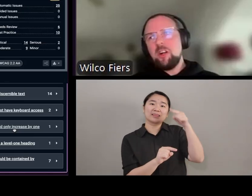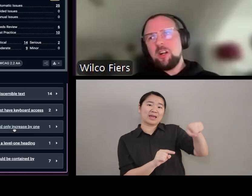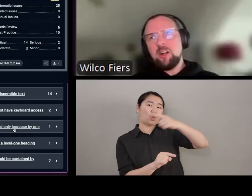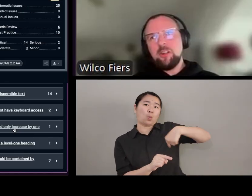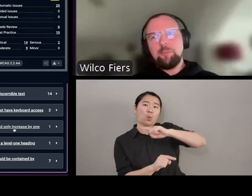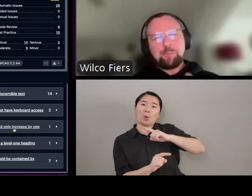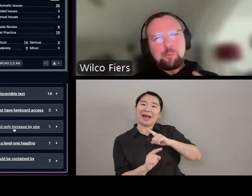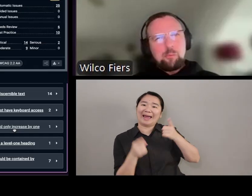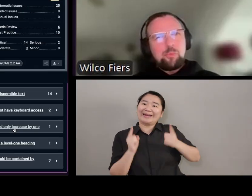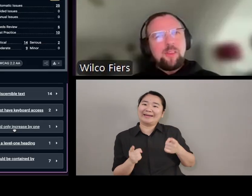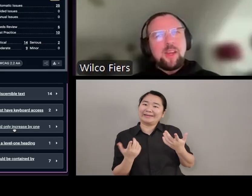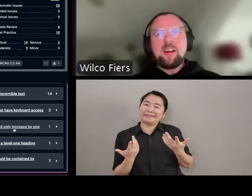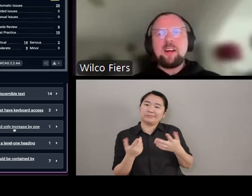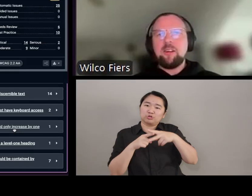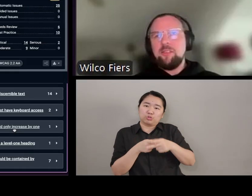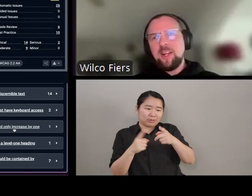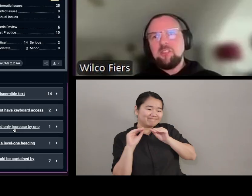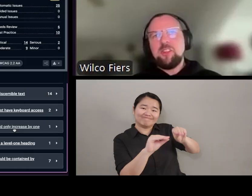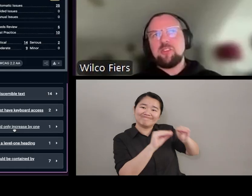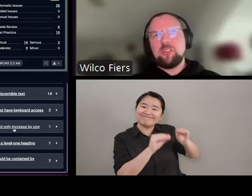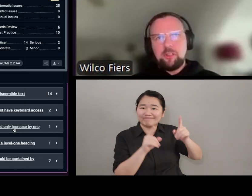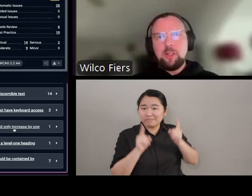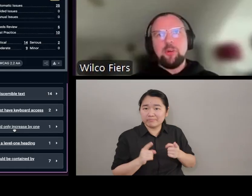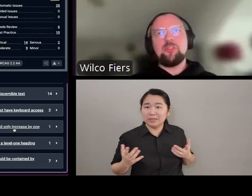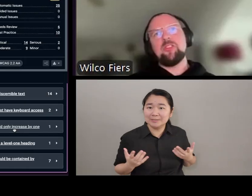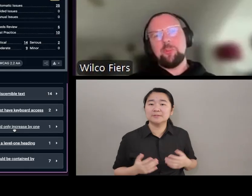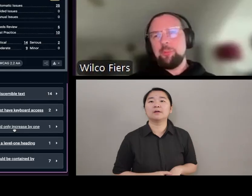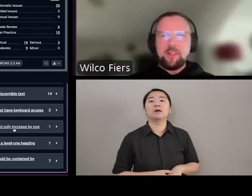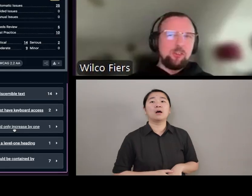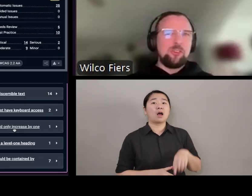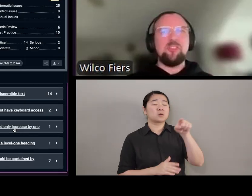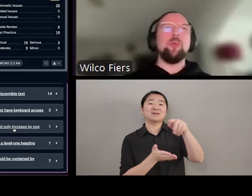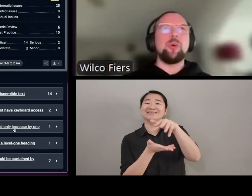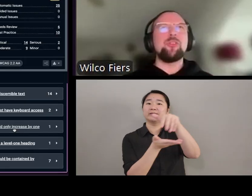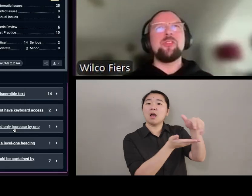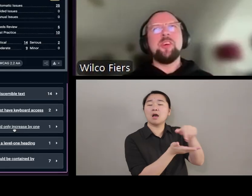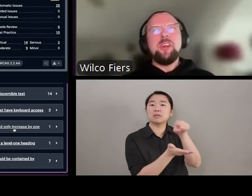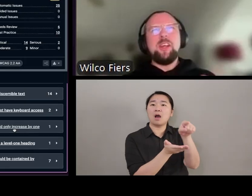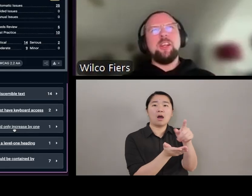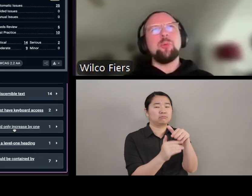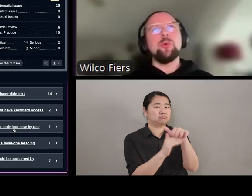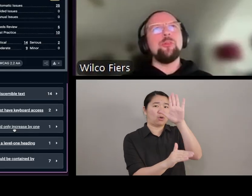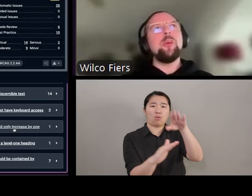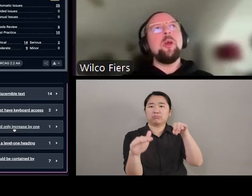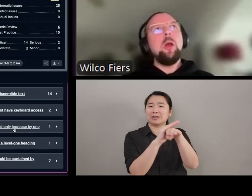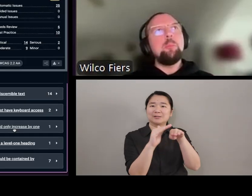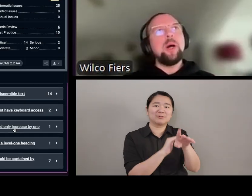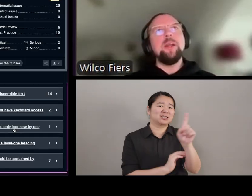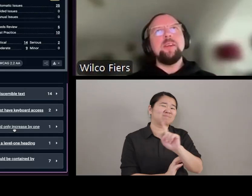trained on data that isn't necessarily the most accessible, but it also isn't the worst in the